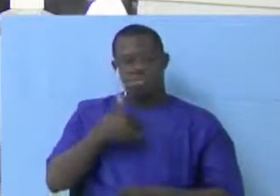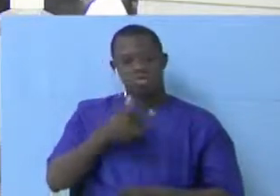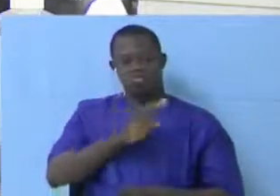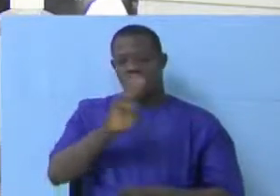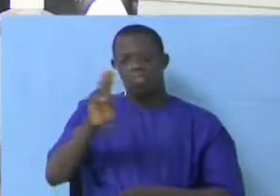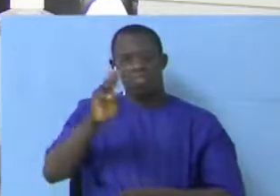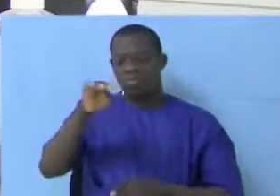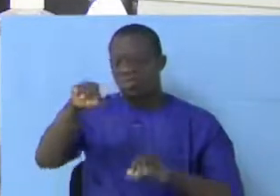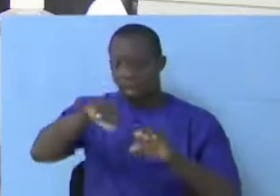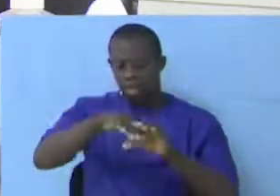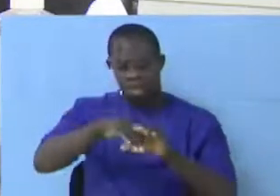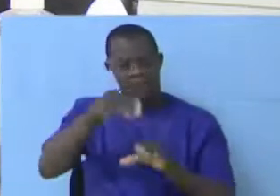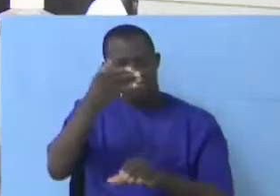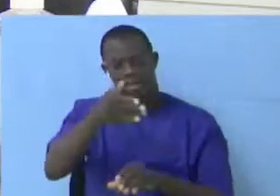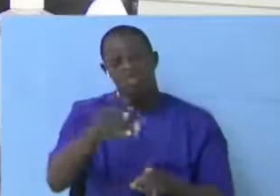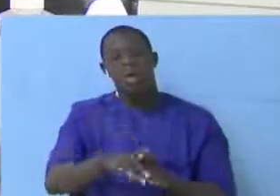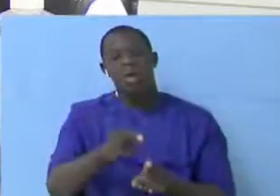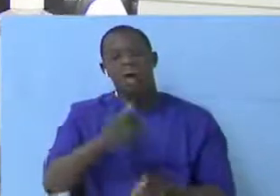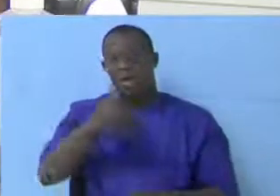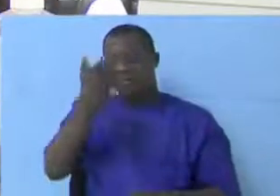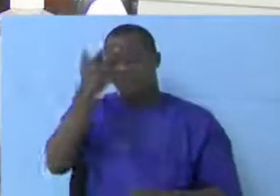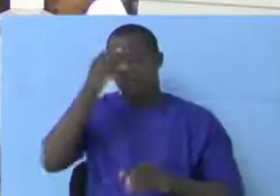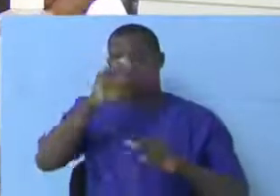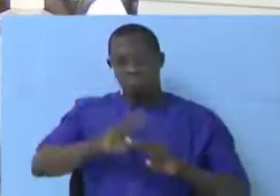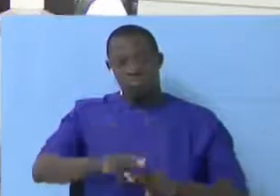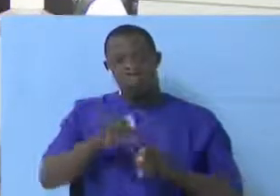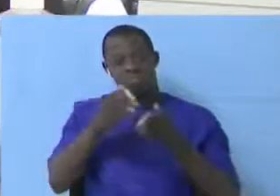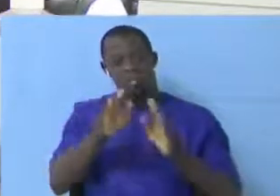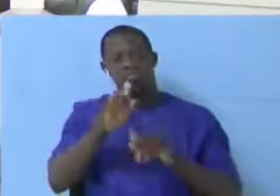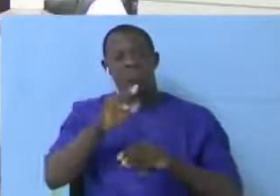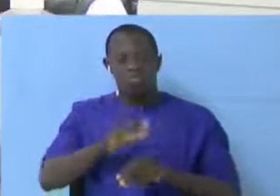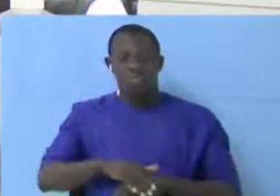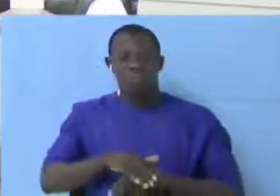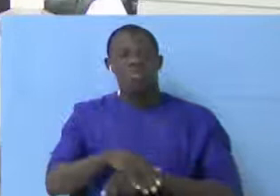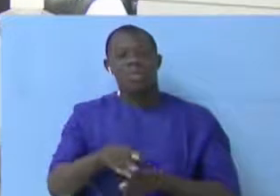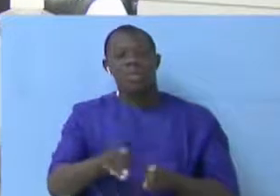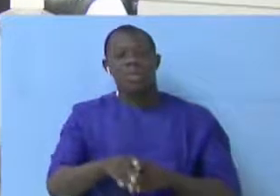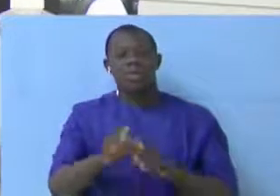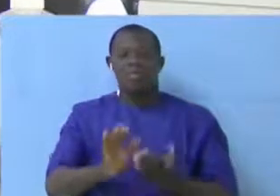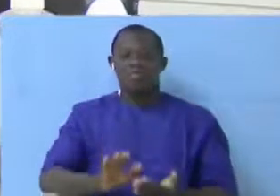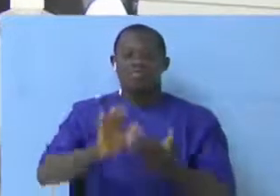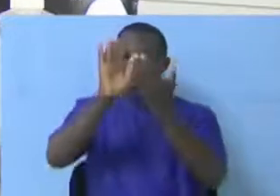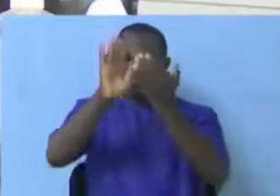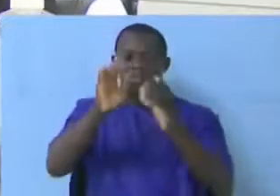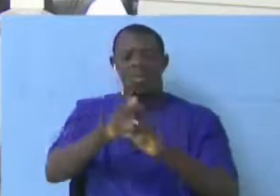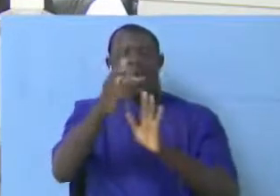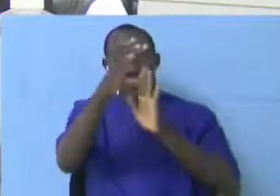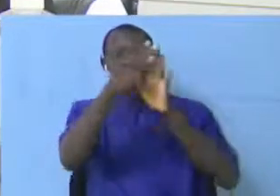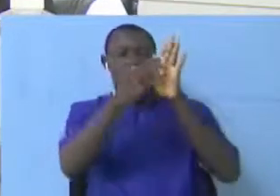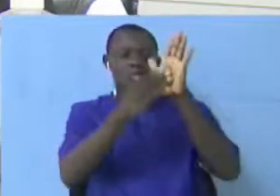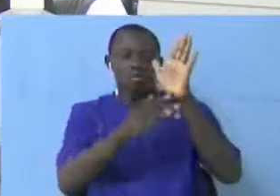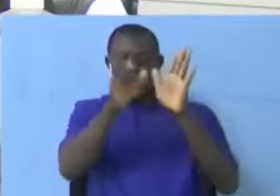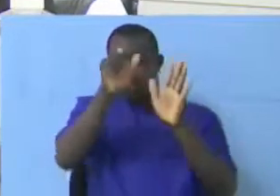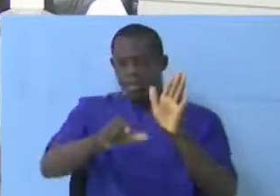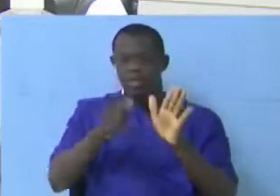I think, yes, if I must have been sitting like this, facing this, and the accountant is like this here. Lamin